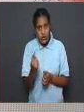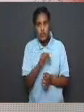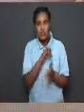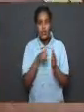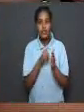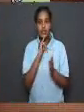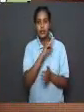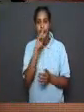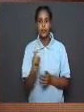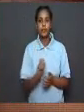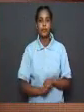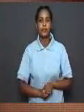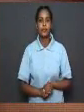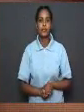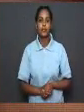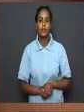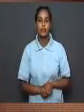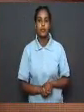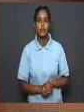is.